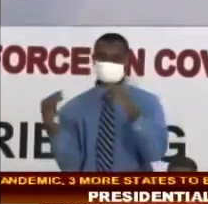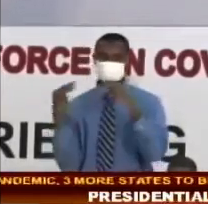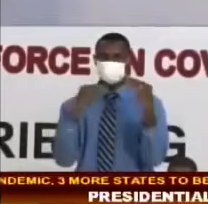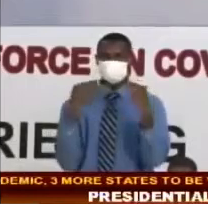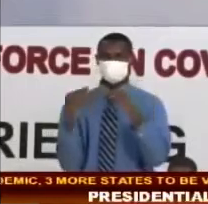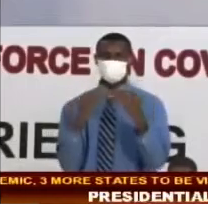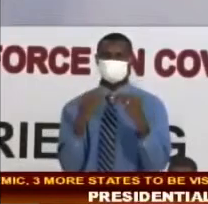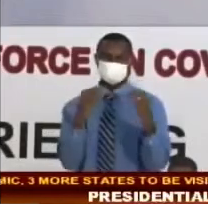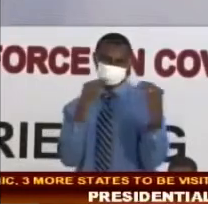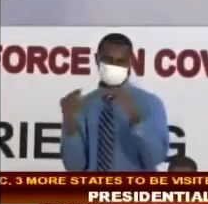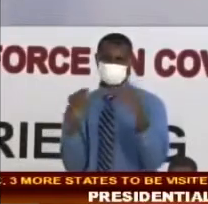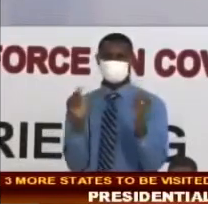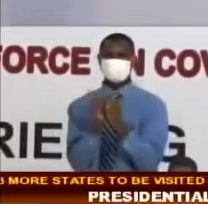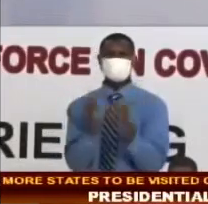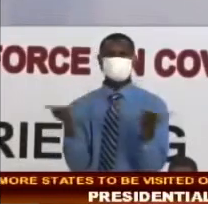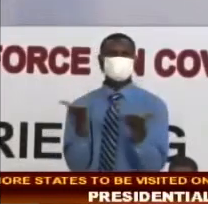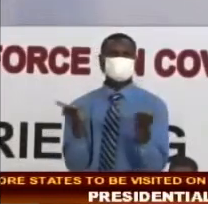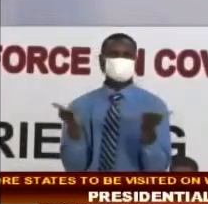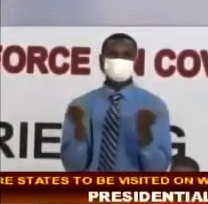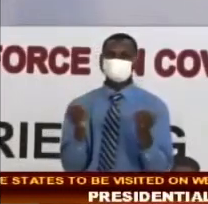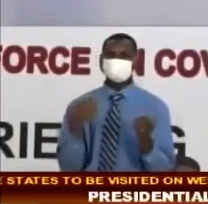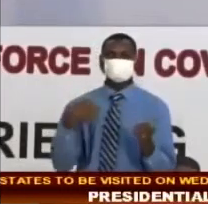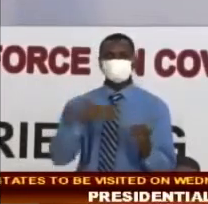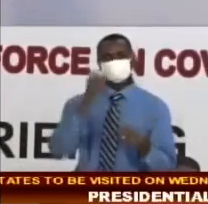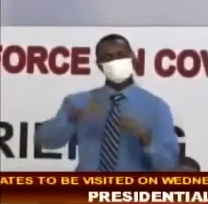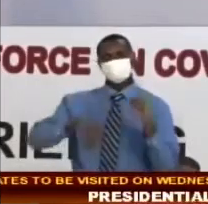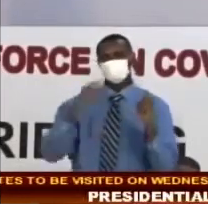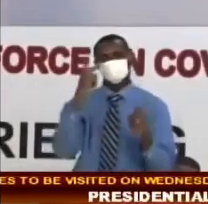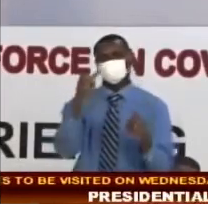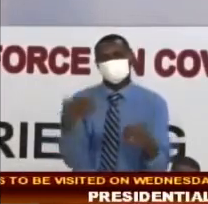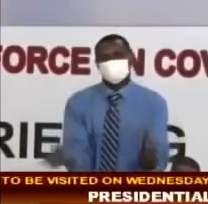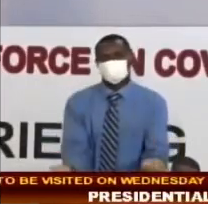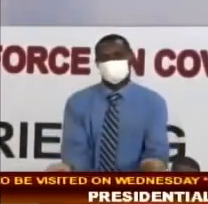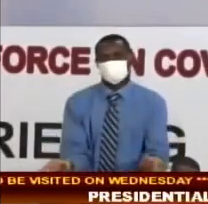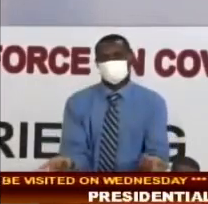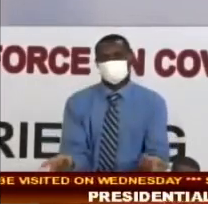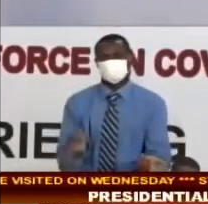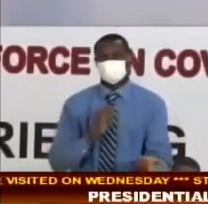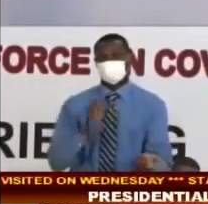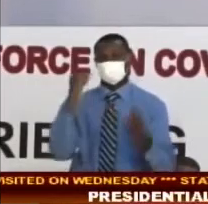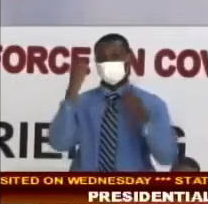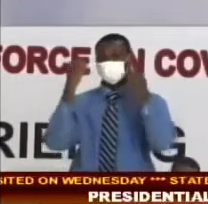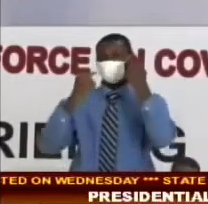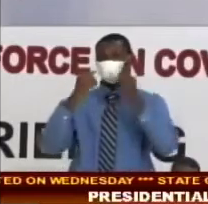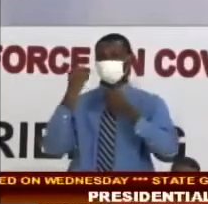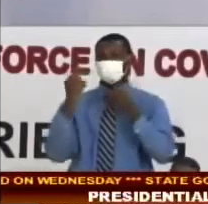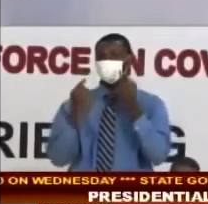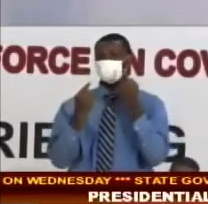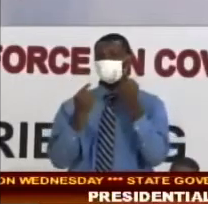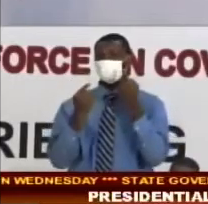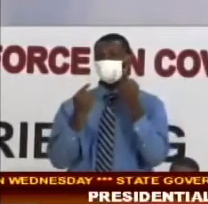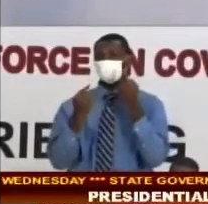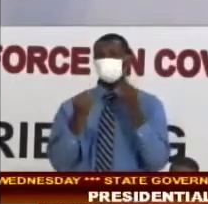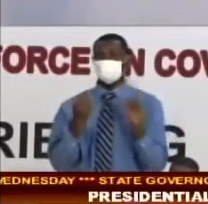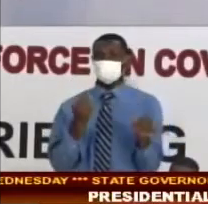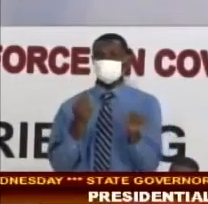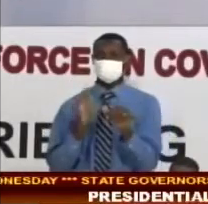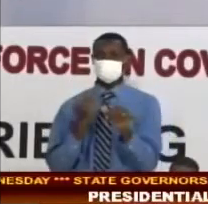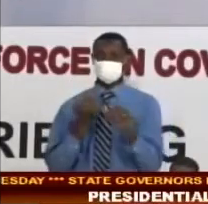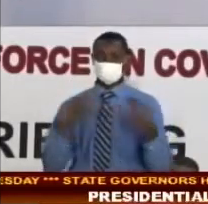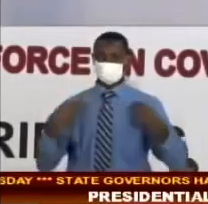war with an invisible enemy. And I think just as our health